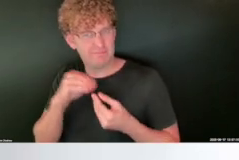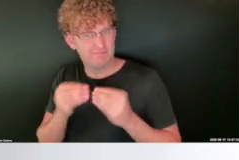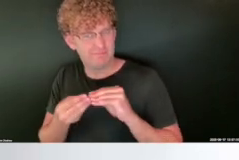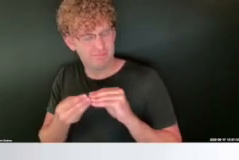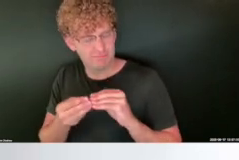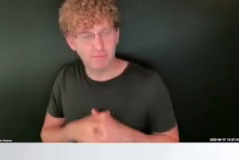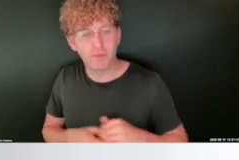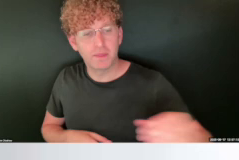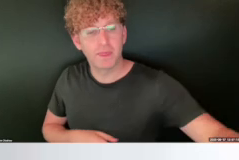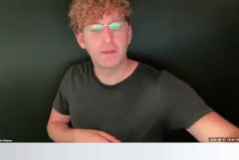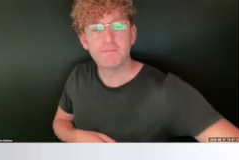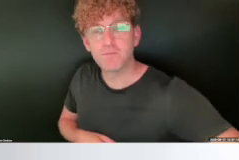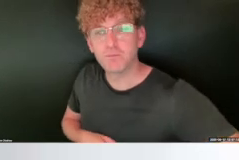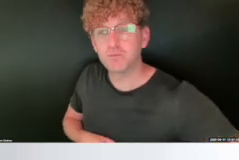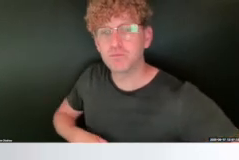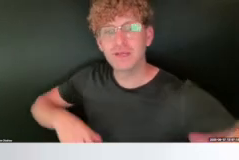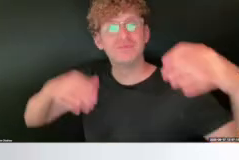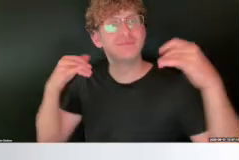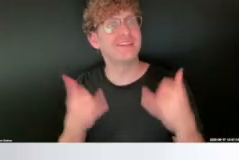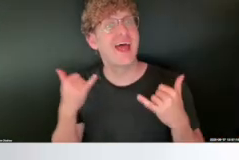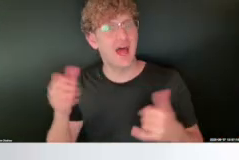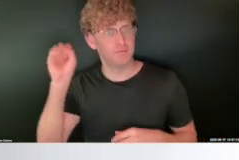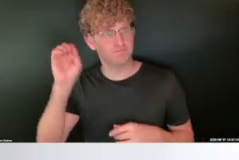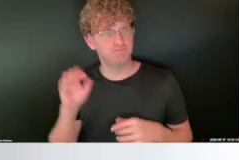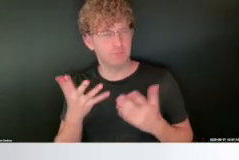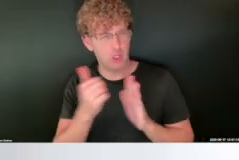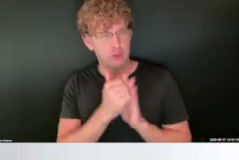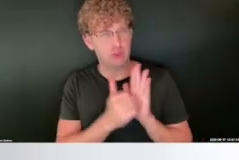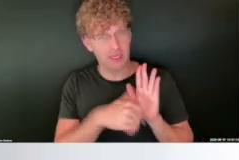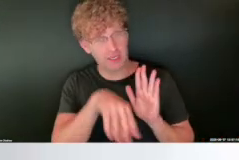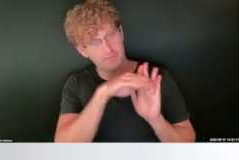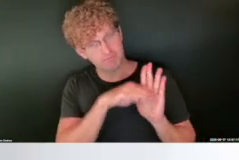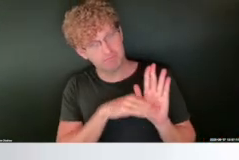Now, let's go over today's agenda.